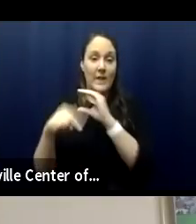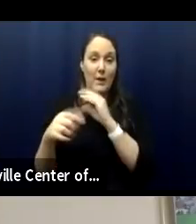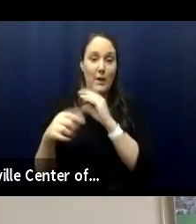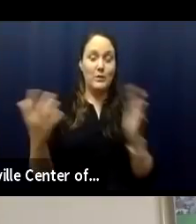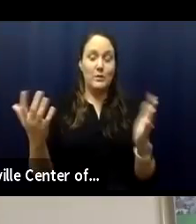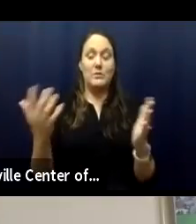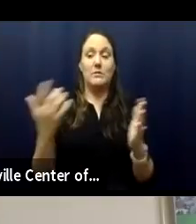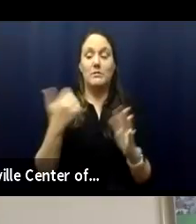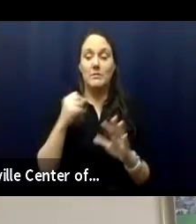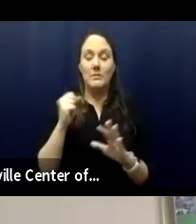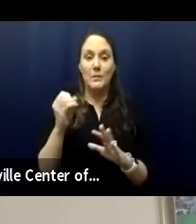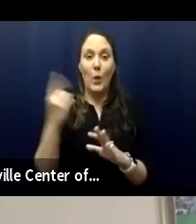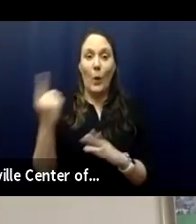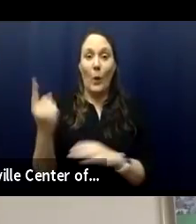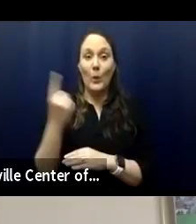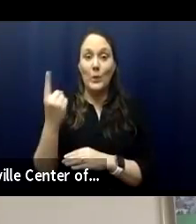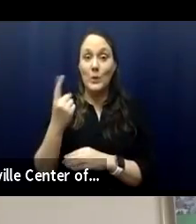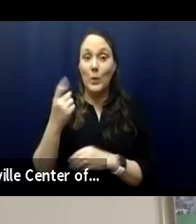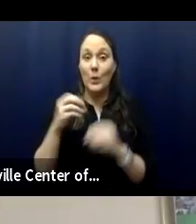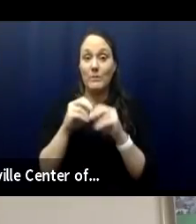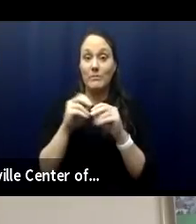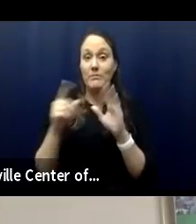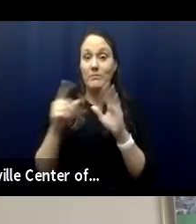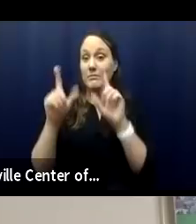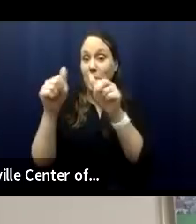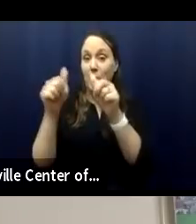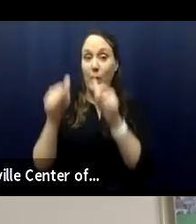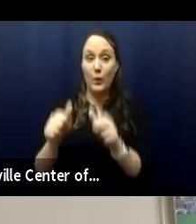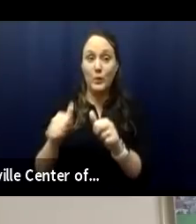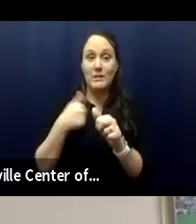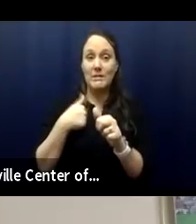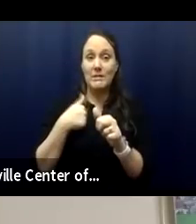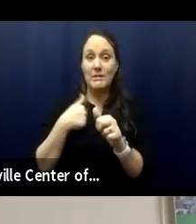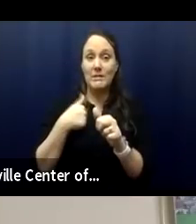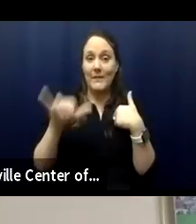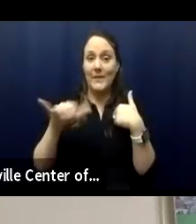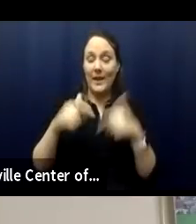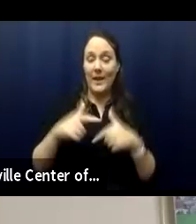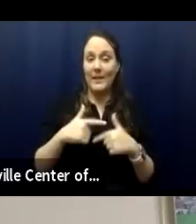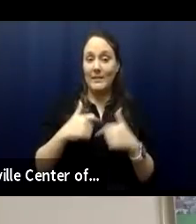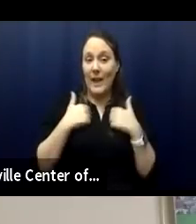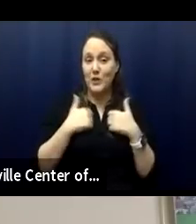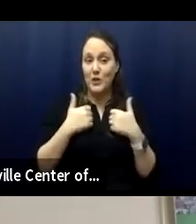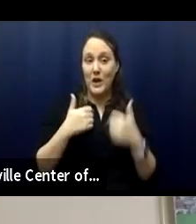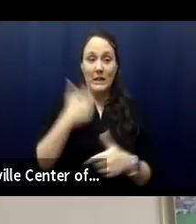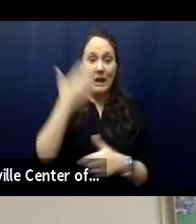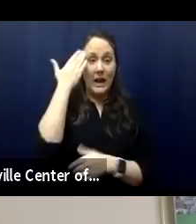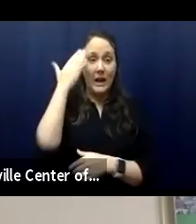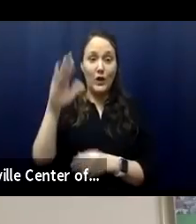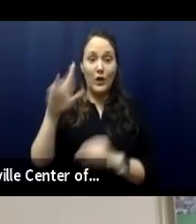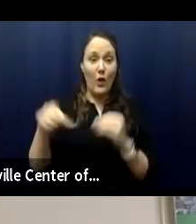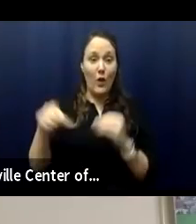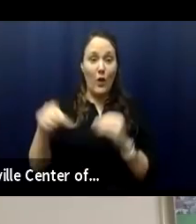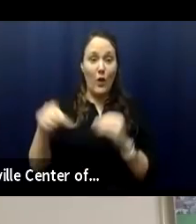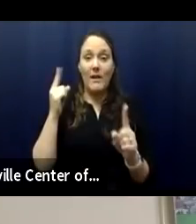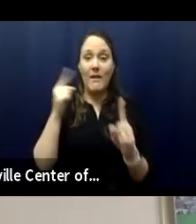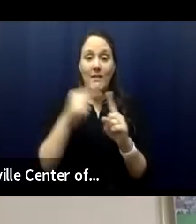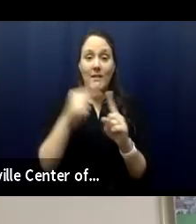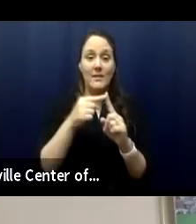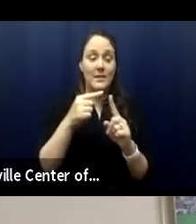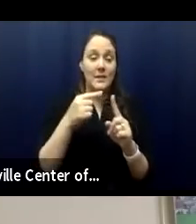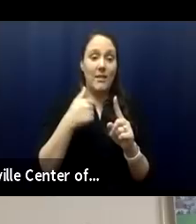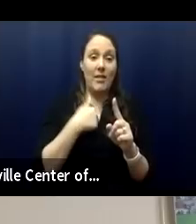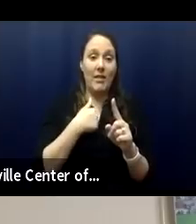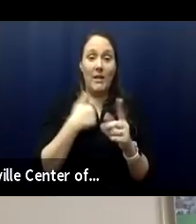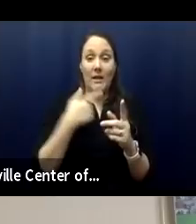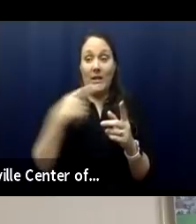So somebody put that out that I have that email address, which I didn't even know about until I was told